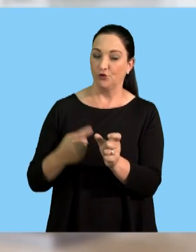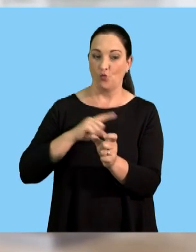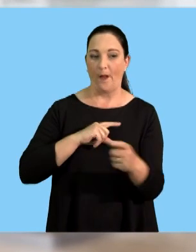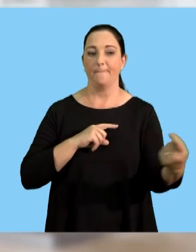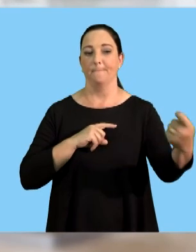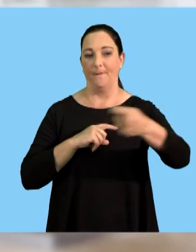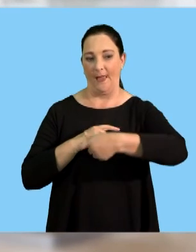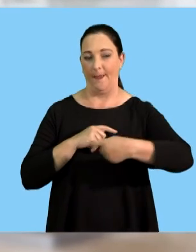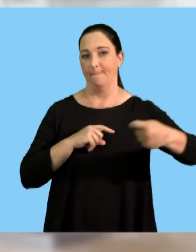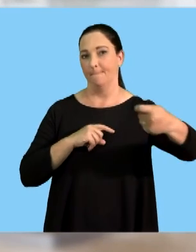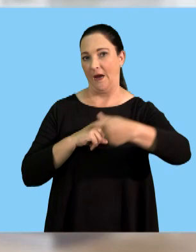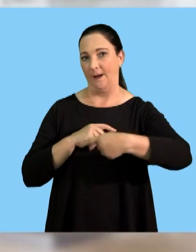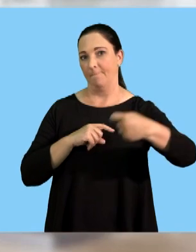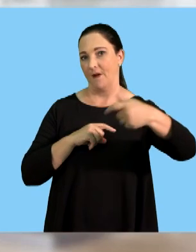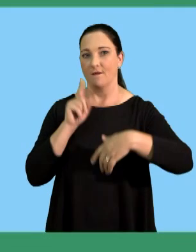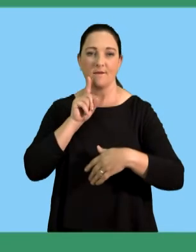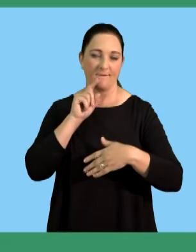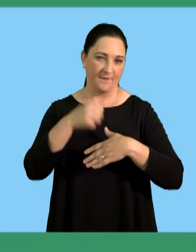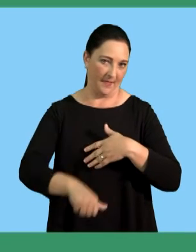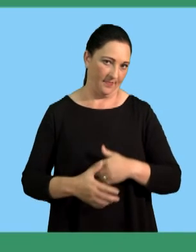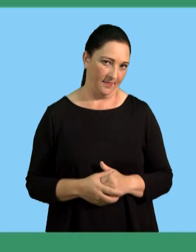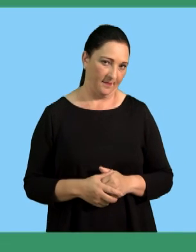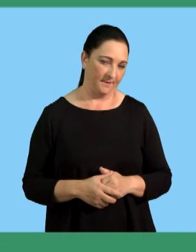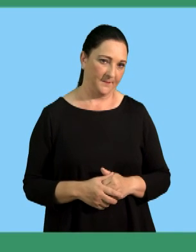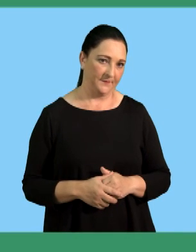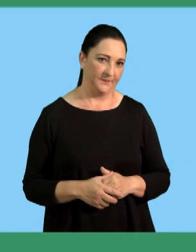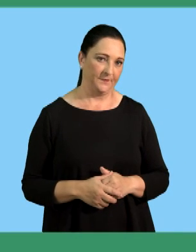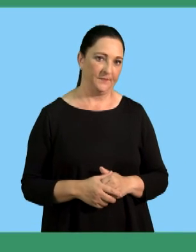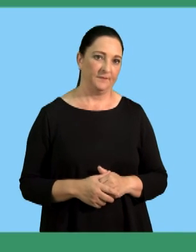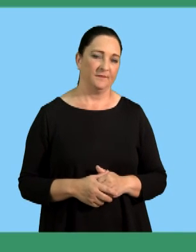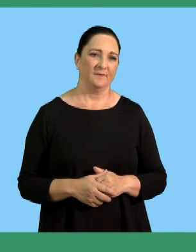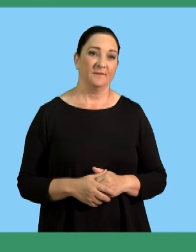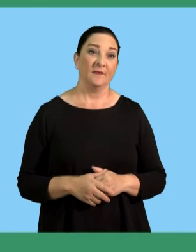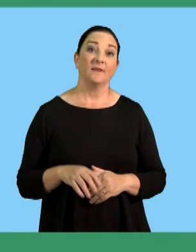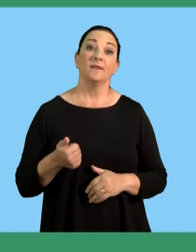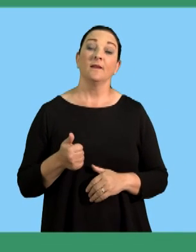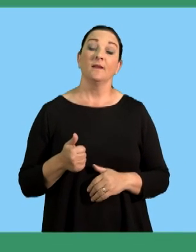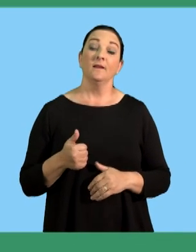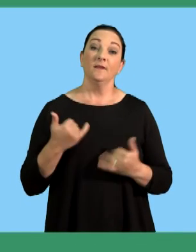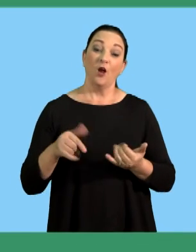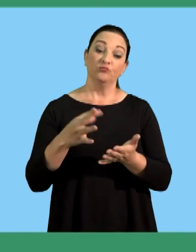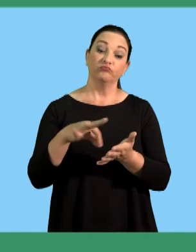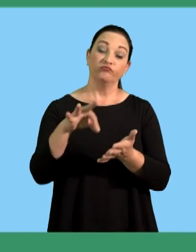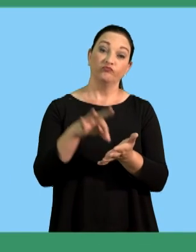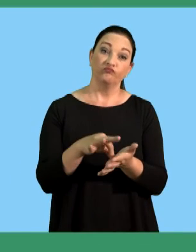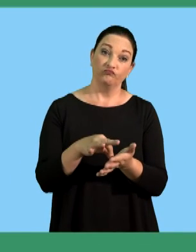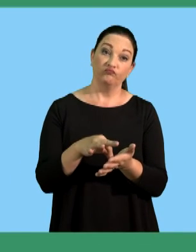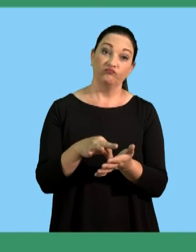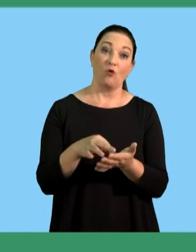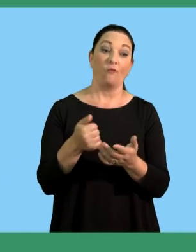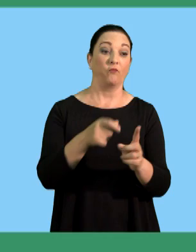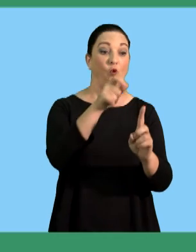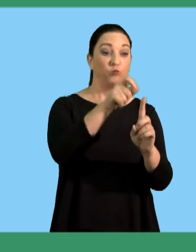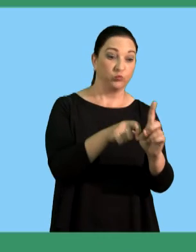the insurance company. Then, this is a contract between a person or